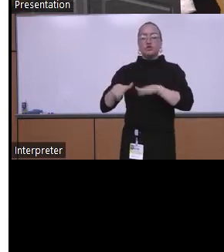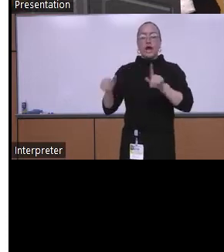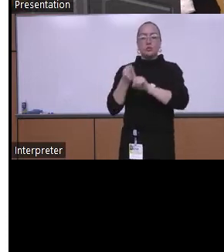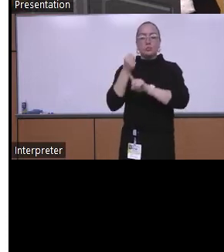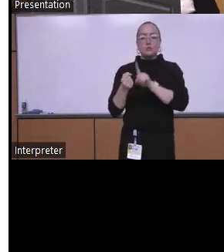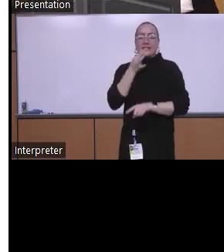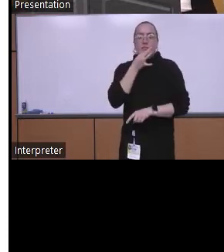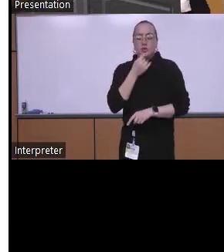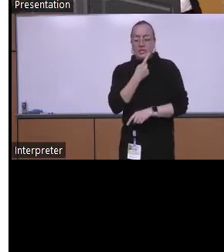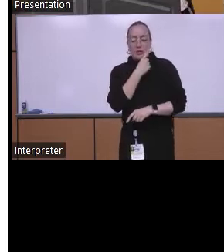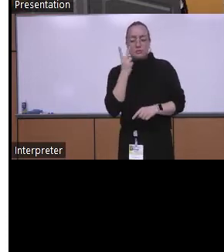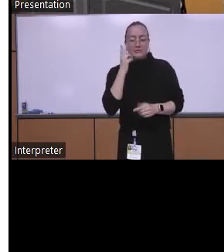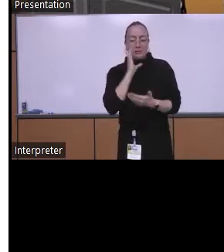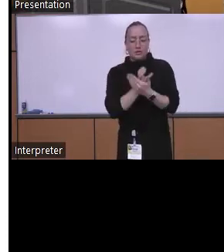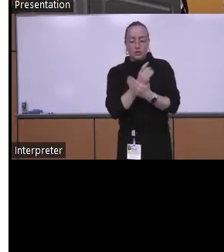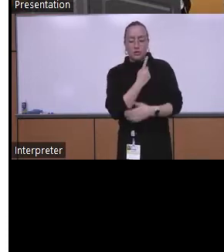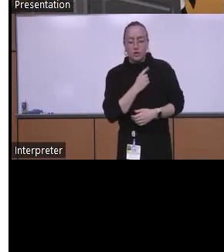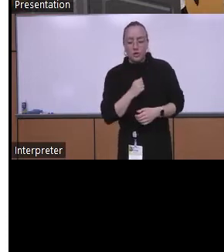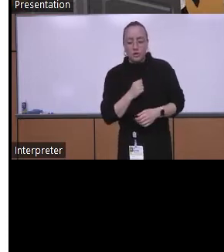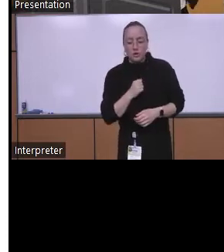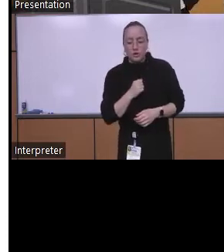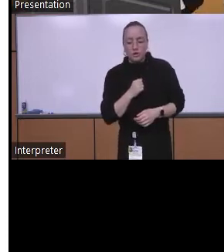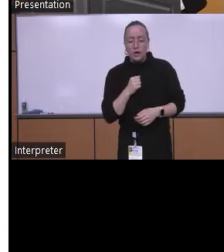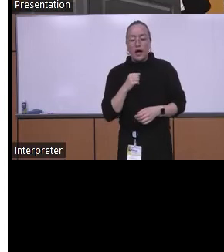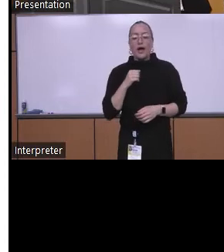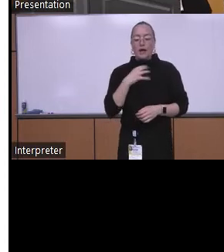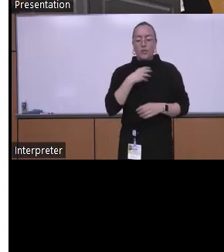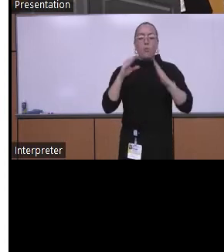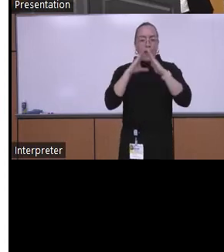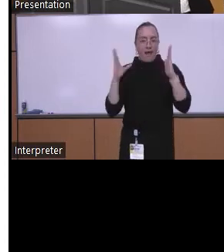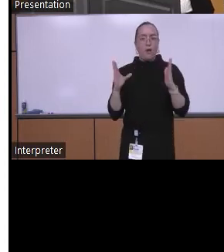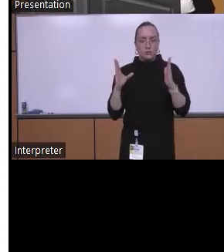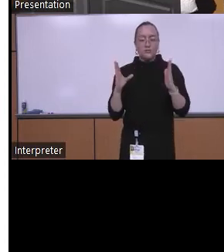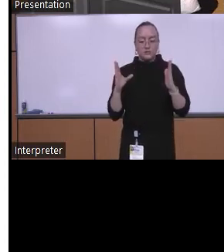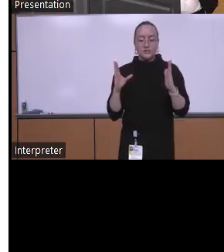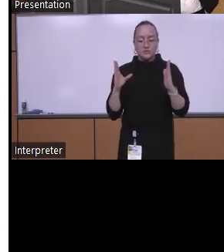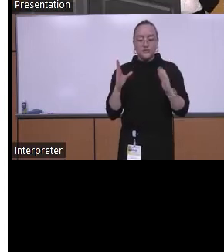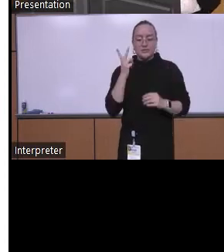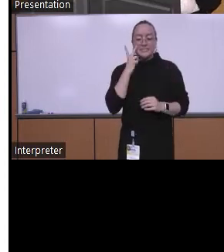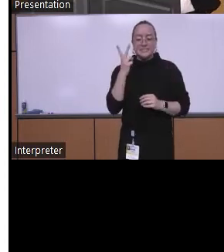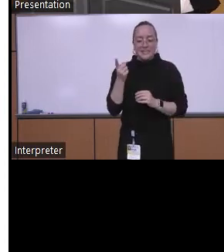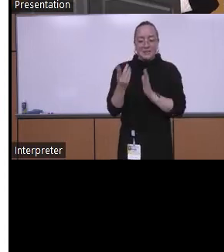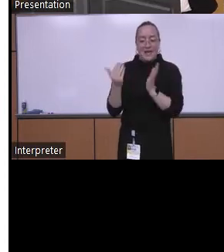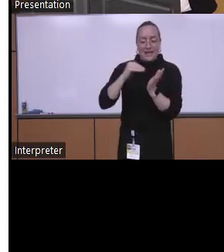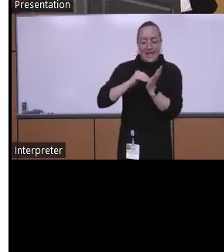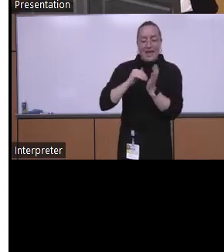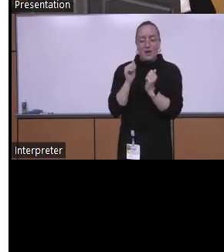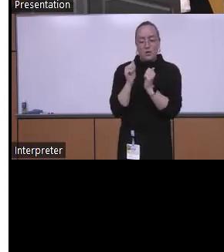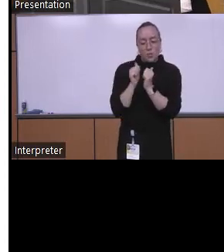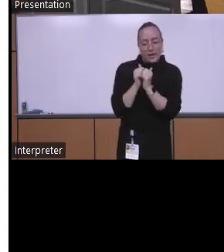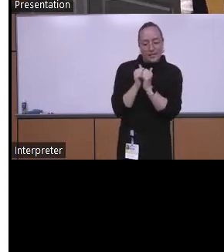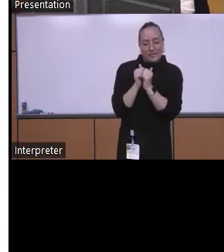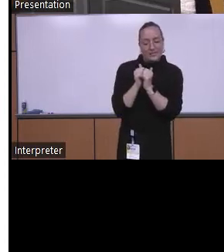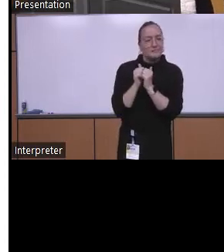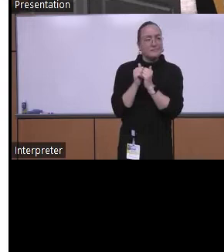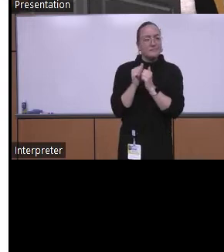him with kind of at the White House, and here you see him with Sophia Loren.